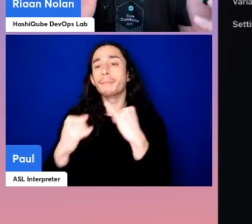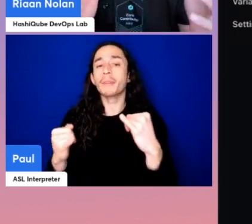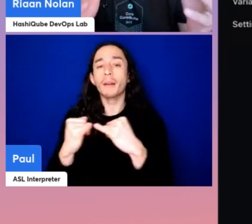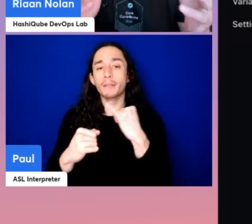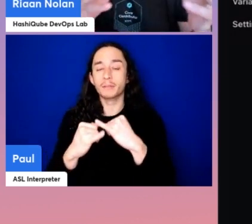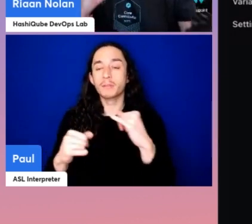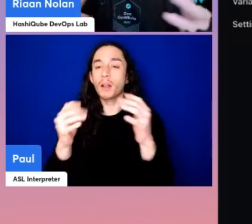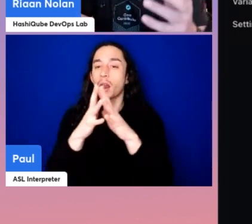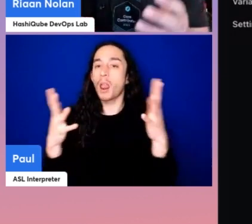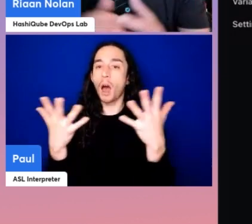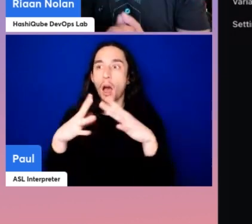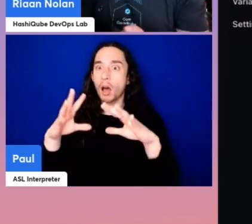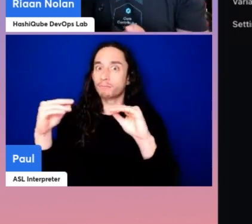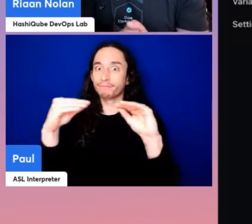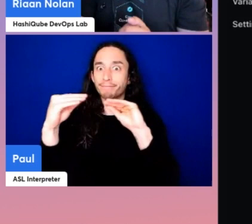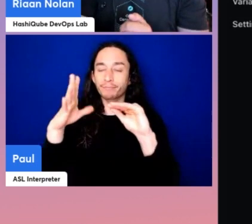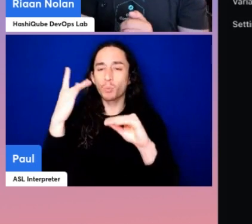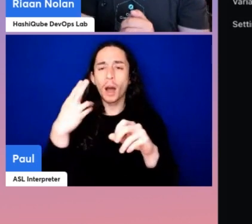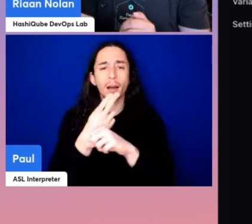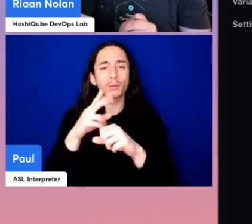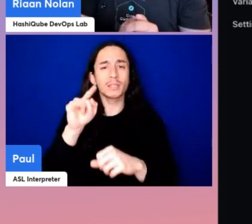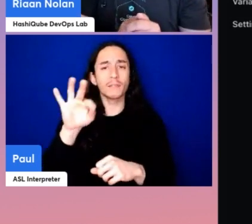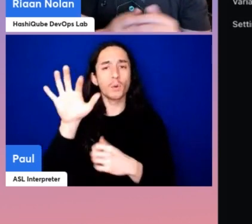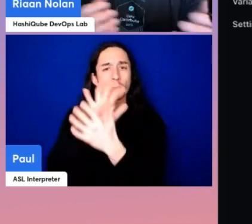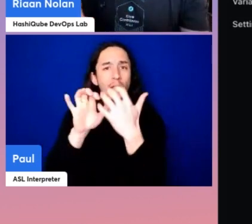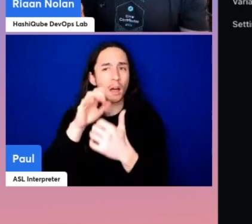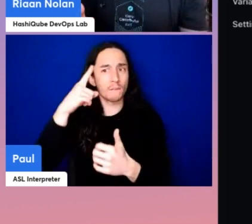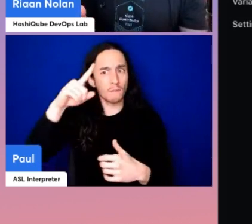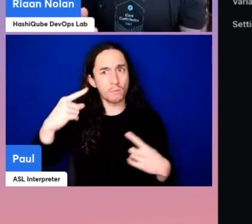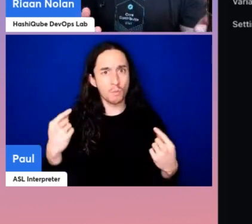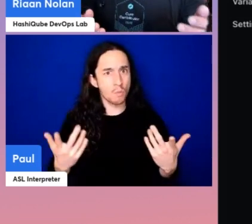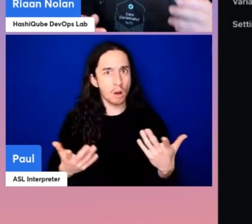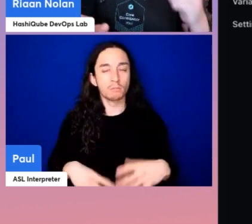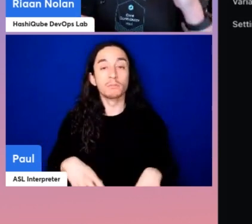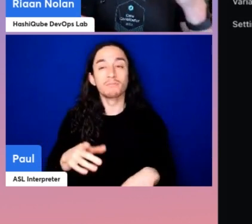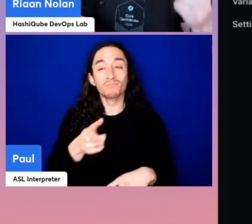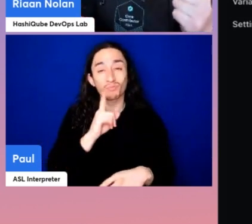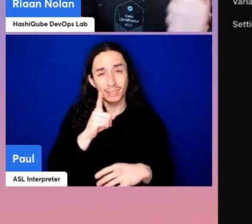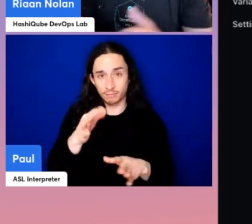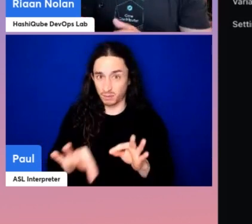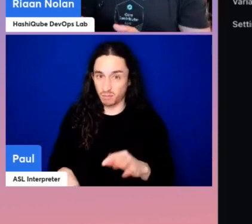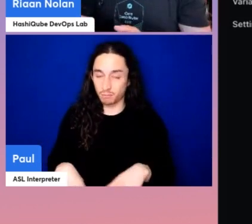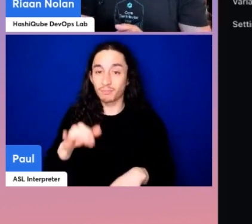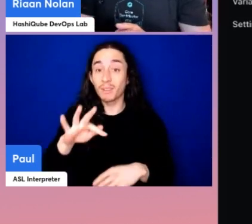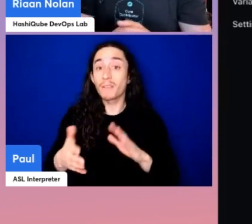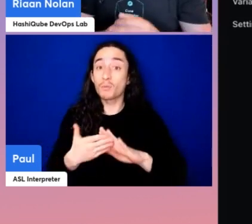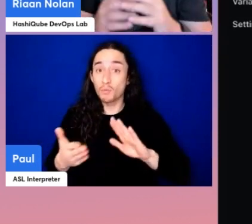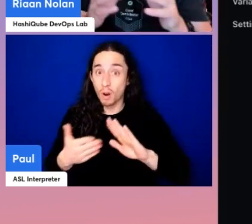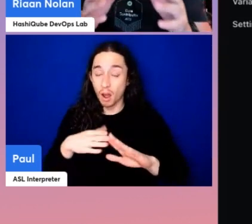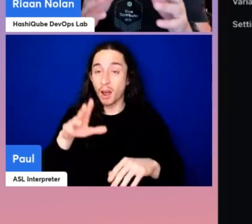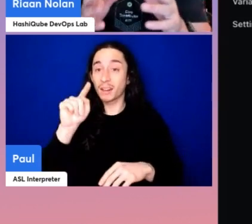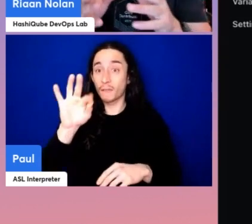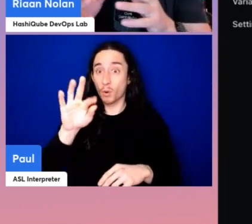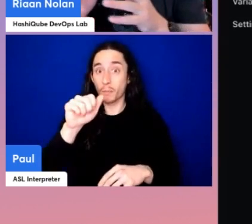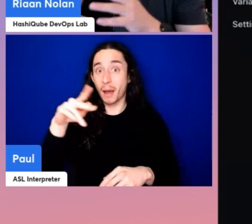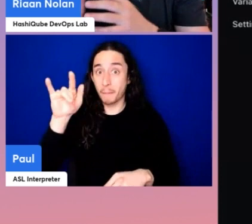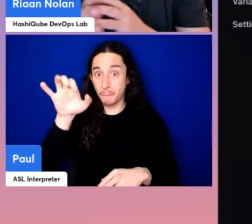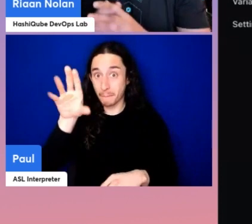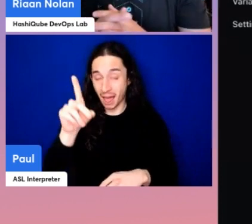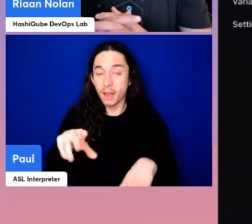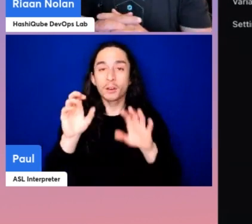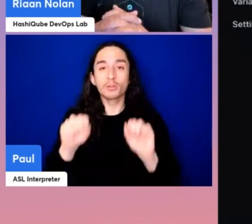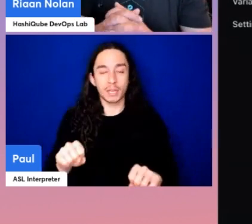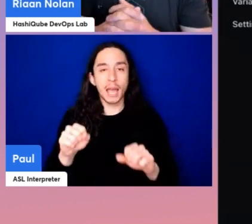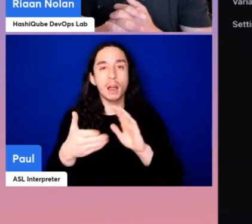of talk, why use Terraform Cloud? Well, it's fairly simple. If you can run Terraform Apply, you can run Terraform